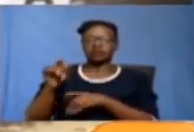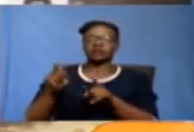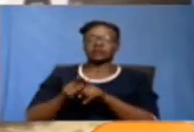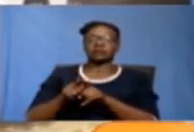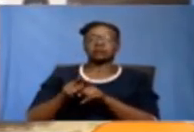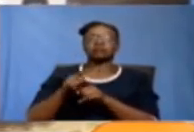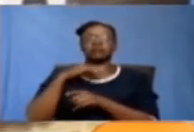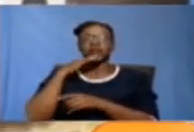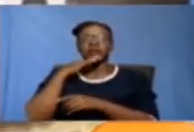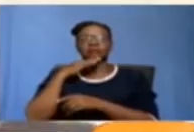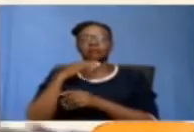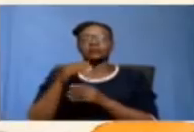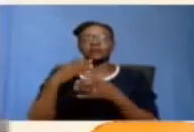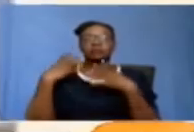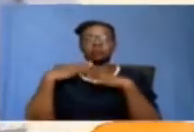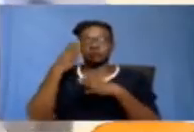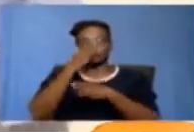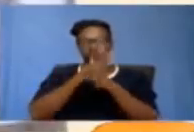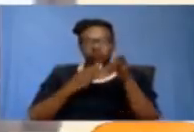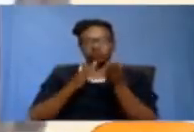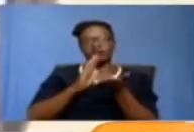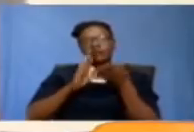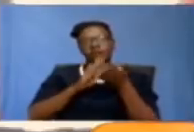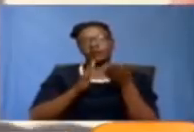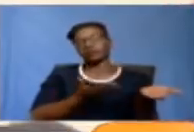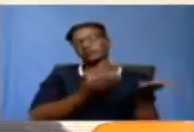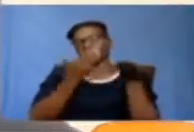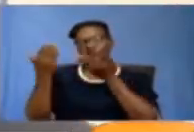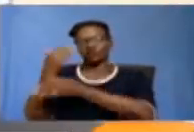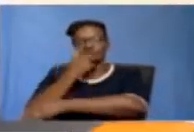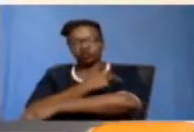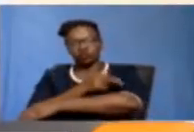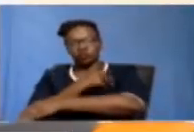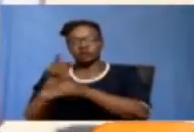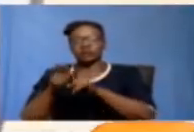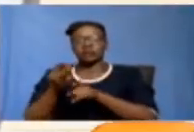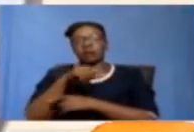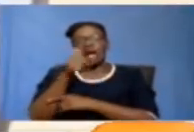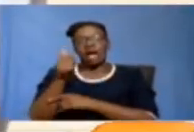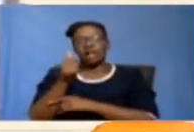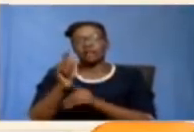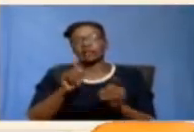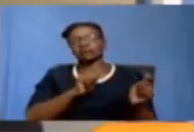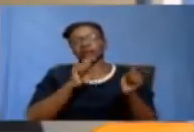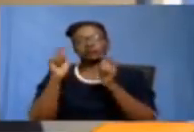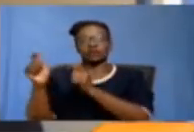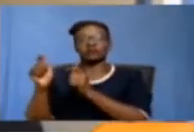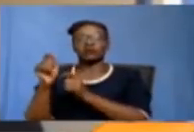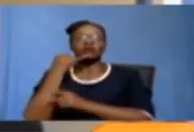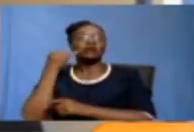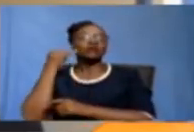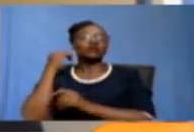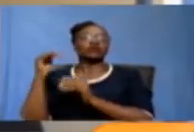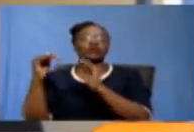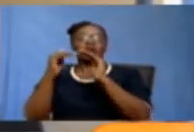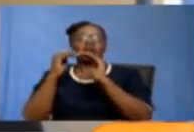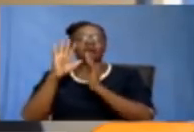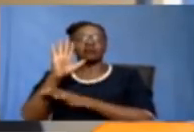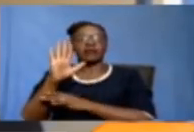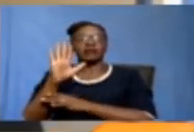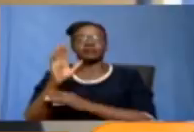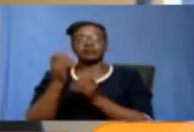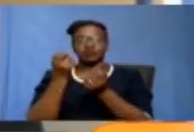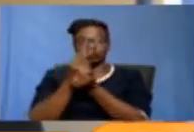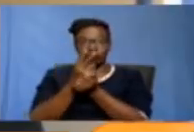Sub-County Hospital, with those requiring specialized treatment having to be ferried to Nakuru Level 5 Hospital. We also had 12 who were treated and